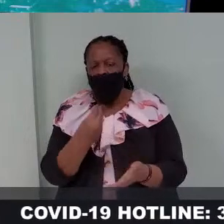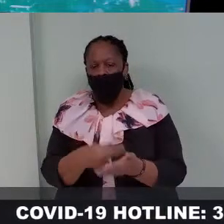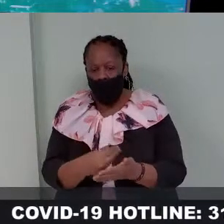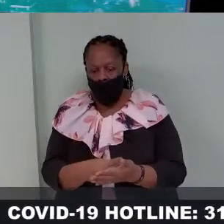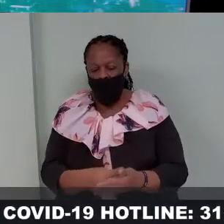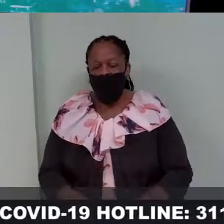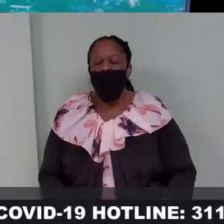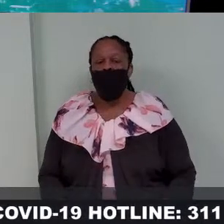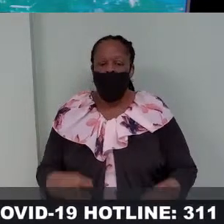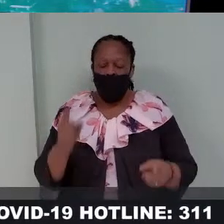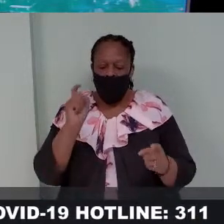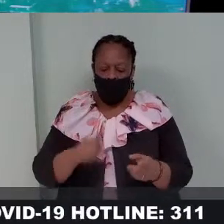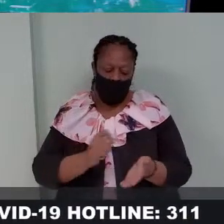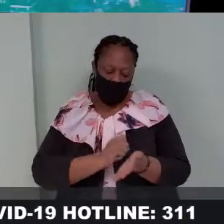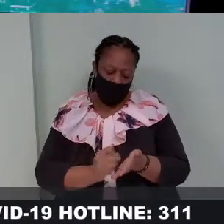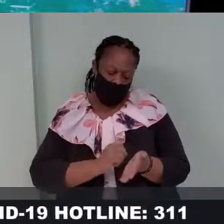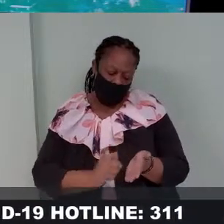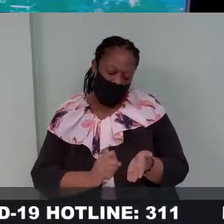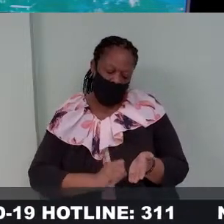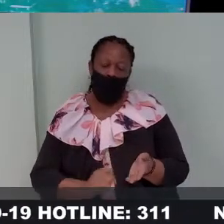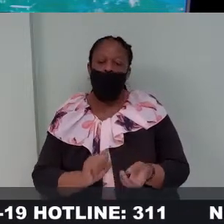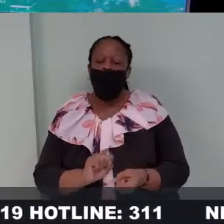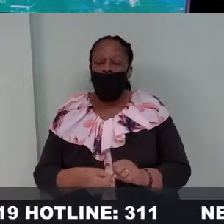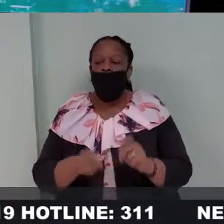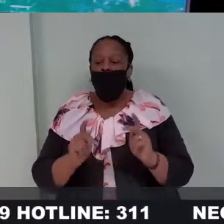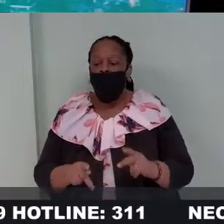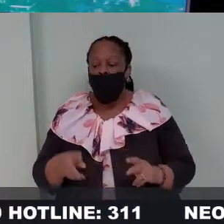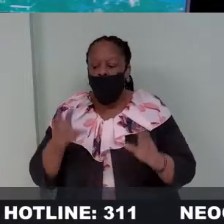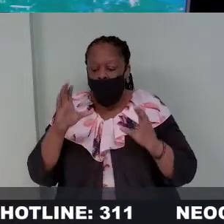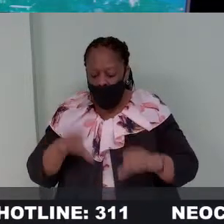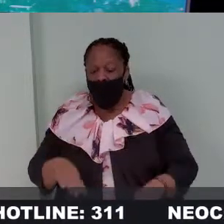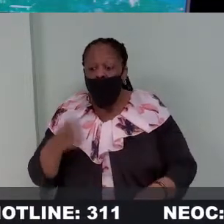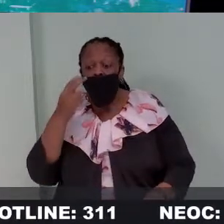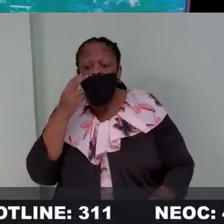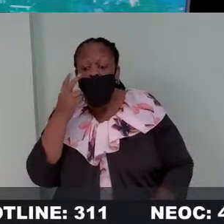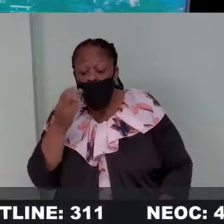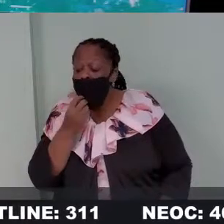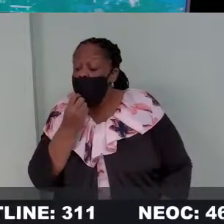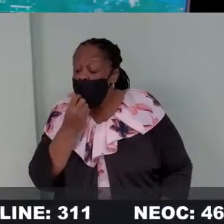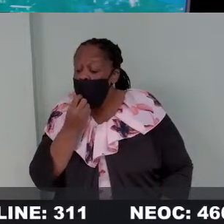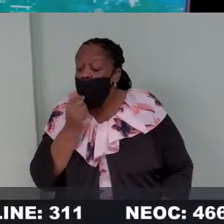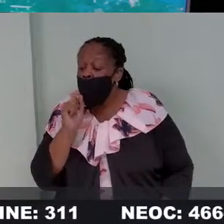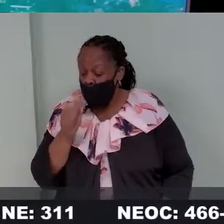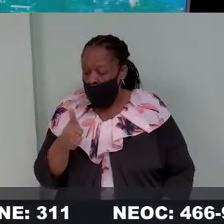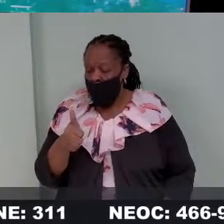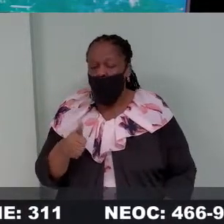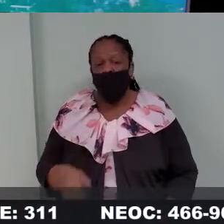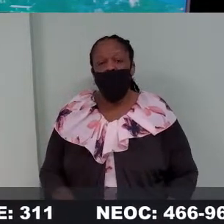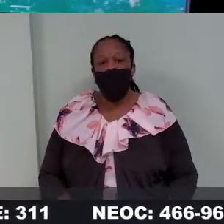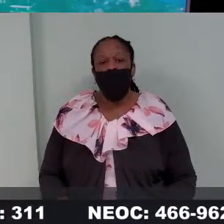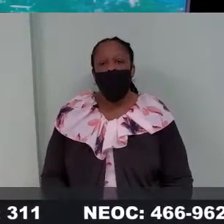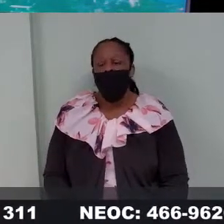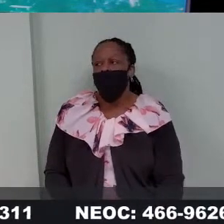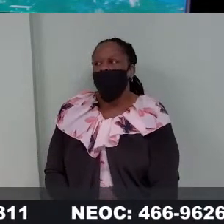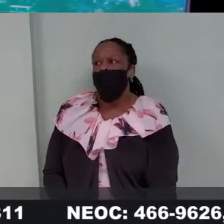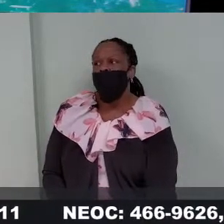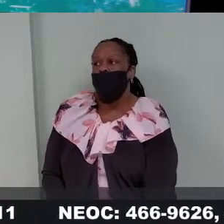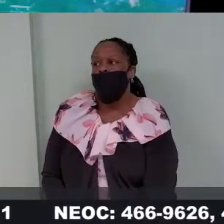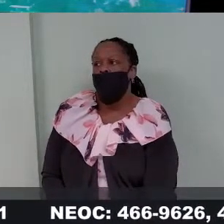means of controlling. Remember, we kept talking about the corridor of containment. So this provides the opportunity to